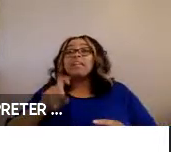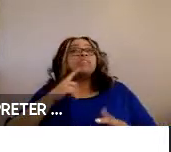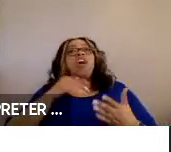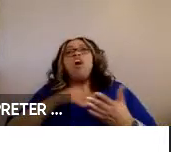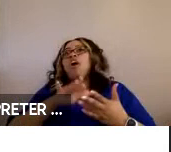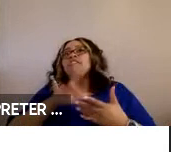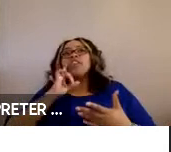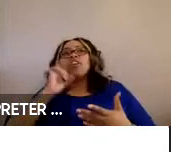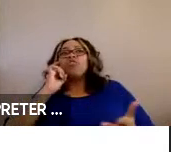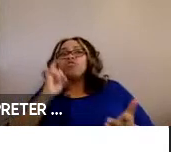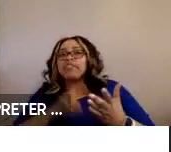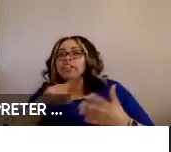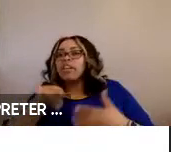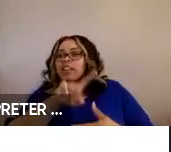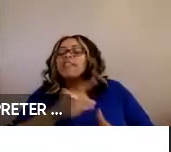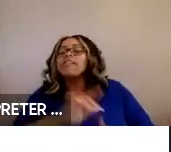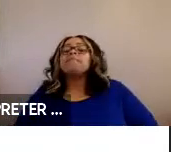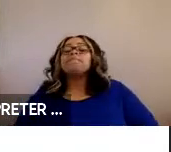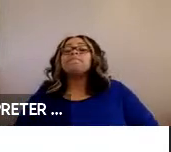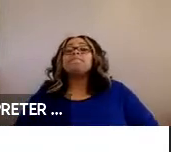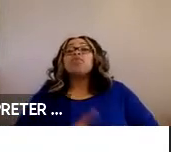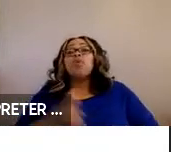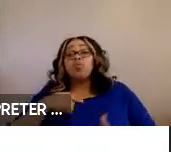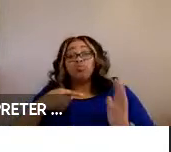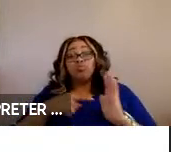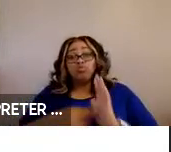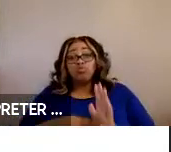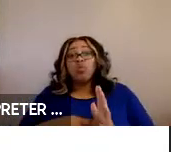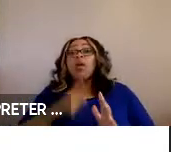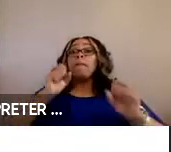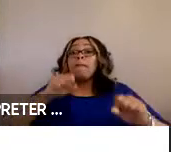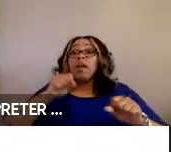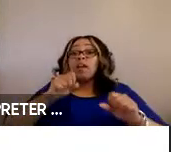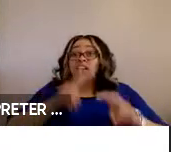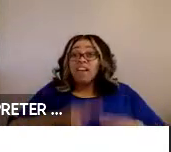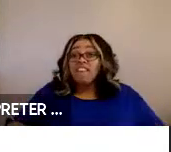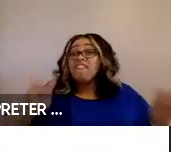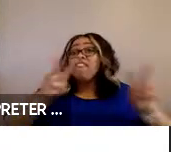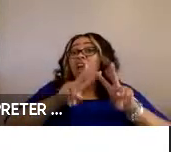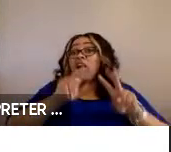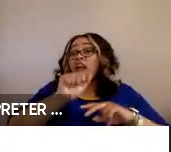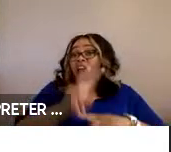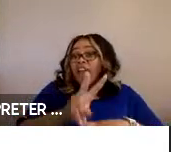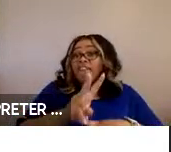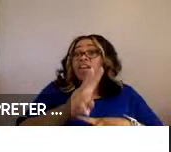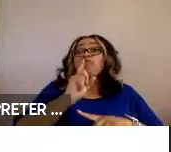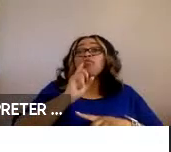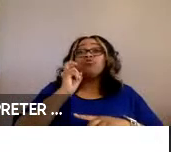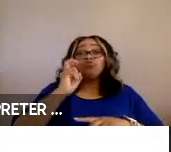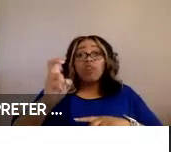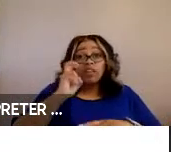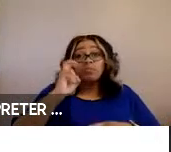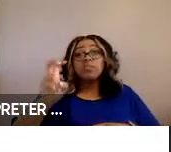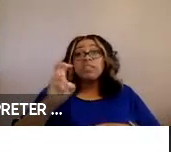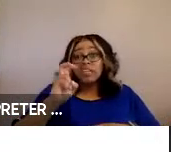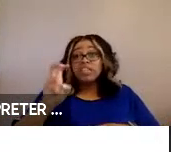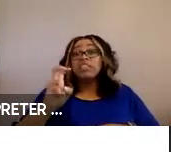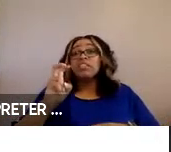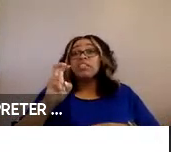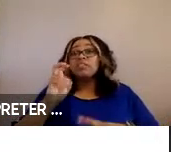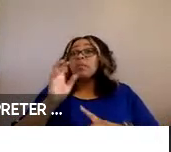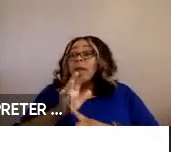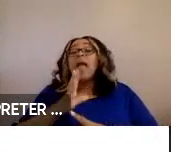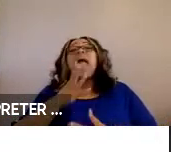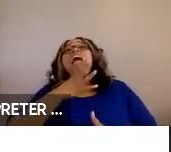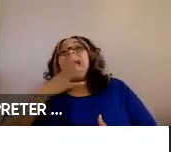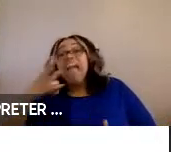often not considered. Our findings demonstrate both the potential value of autonomous vehicles for transportation disadvantaged populations,